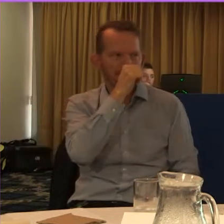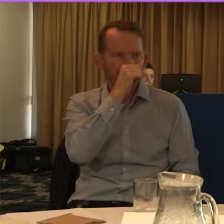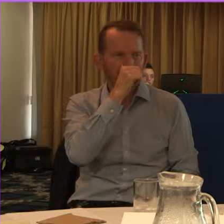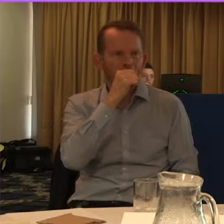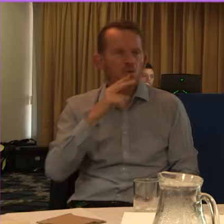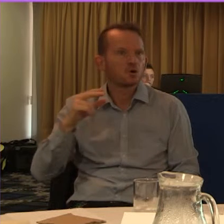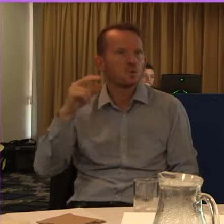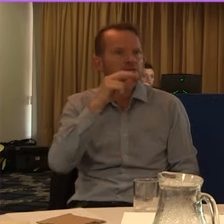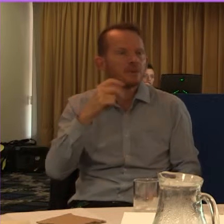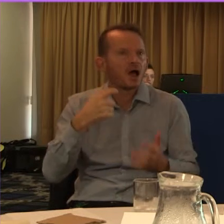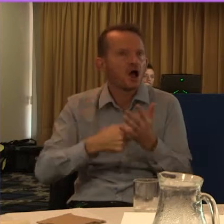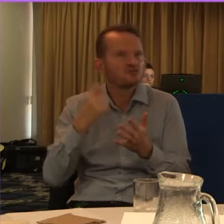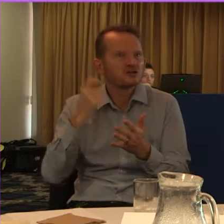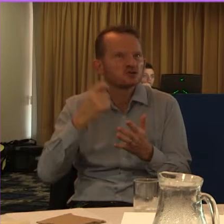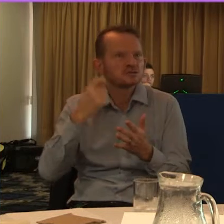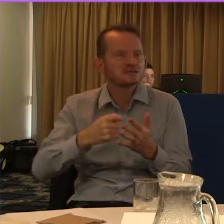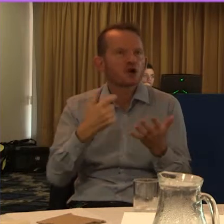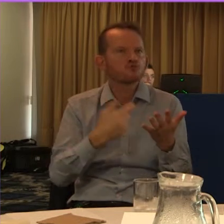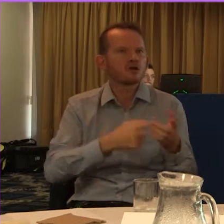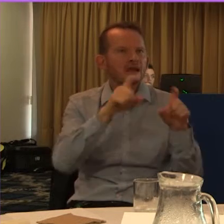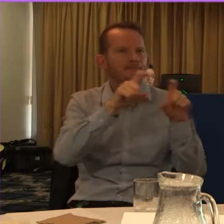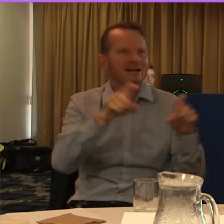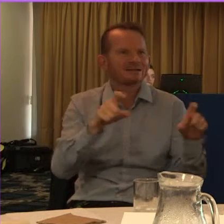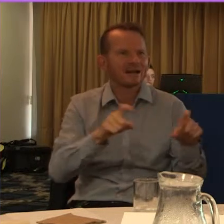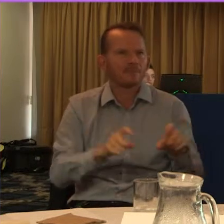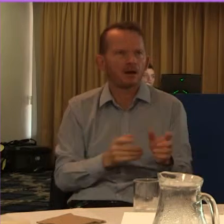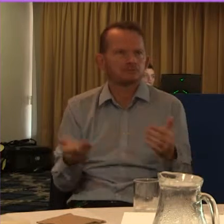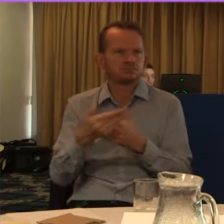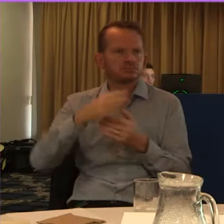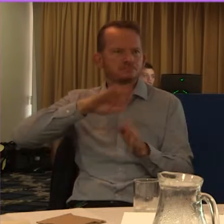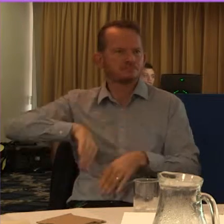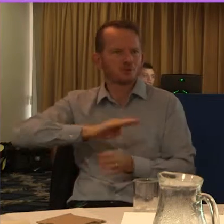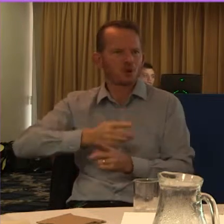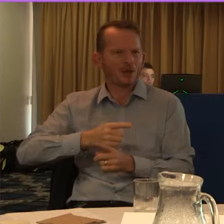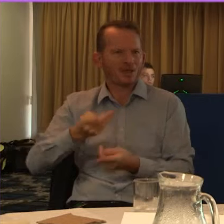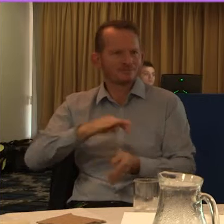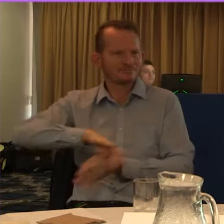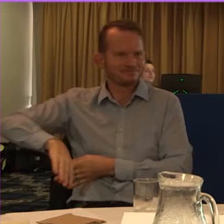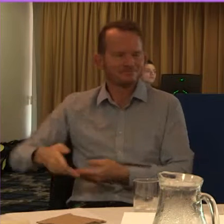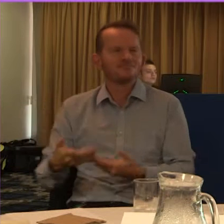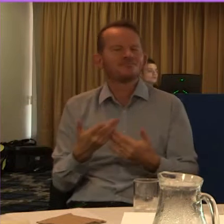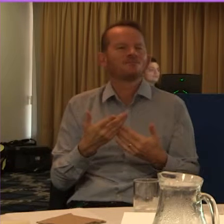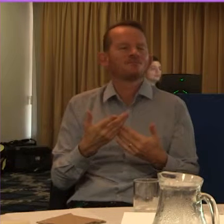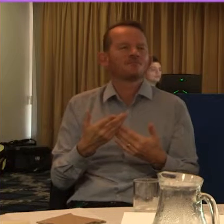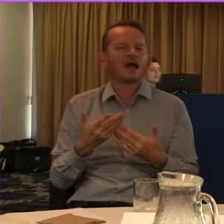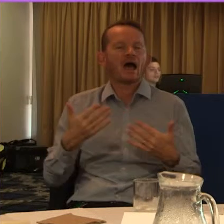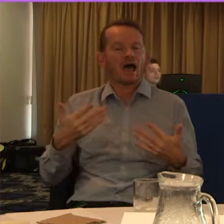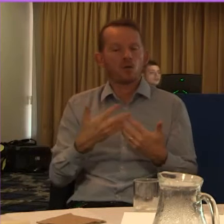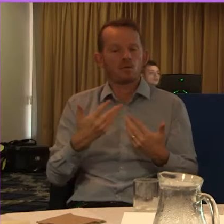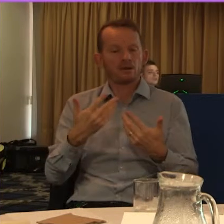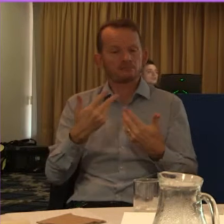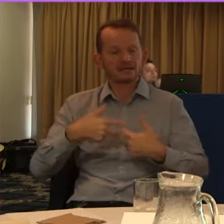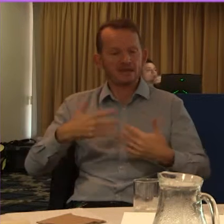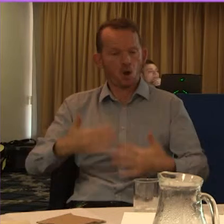I could whisper redundancy and rebanding, but let's try and avoid that. There's also then a challenge as to how we maintain our